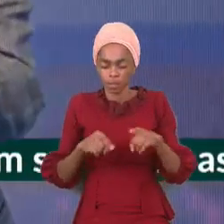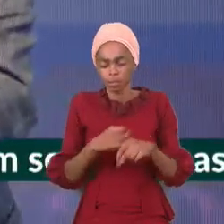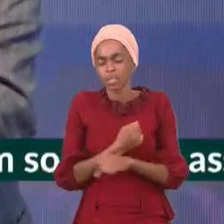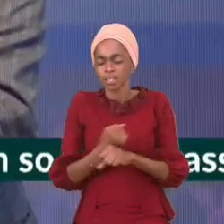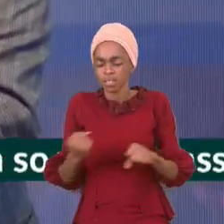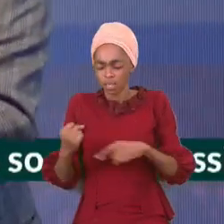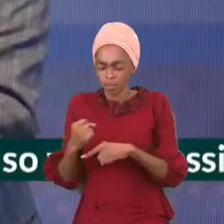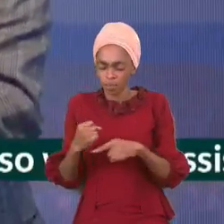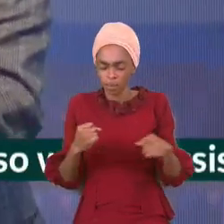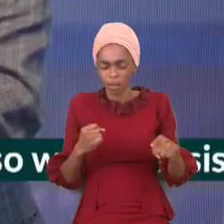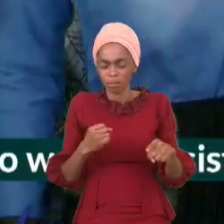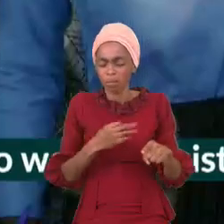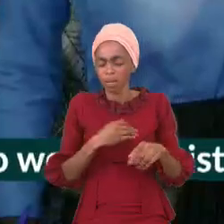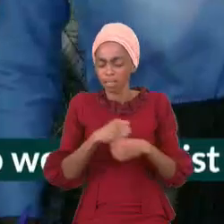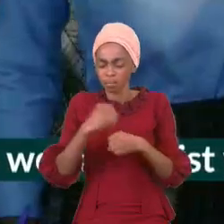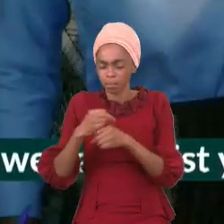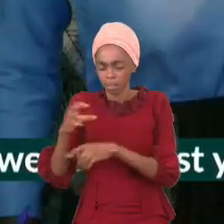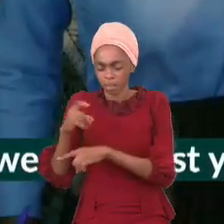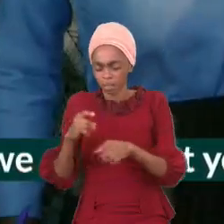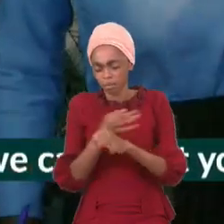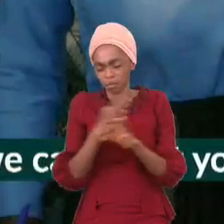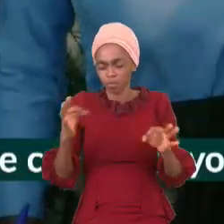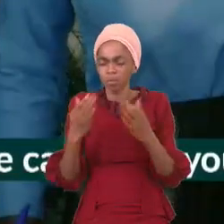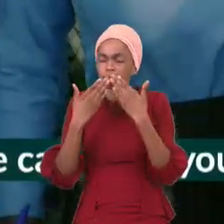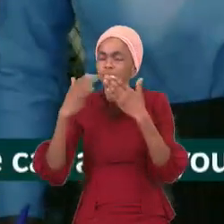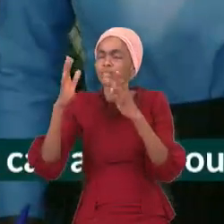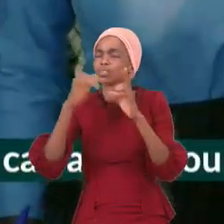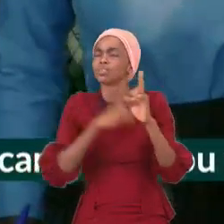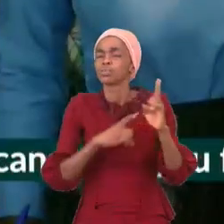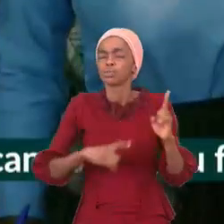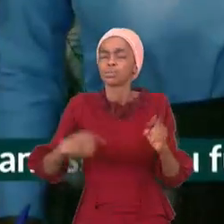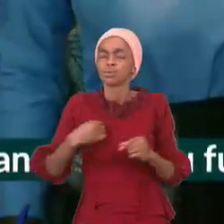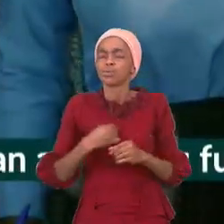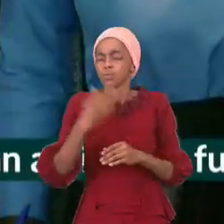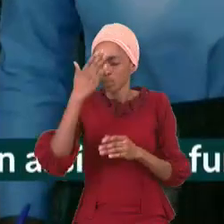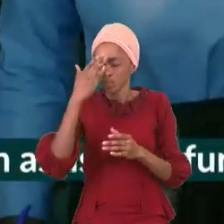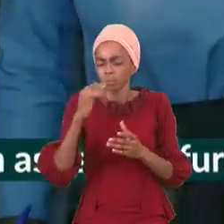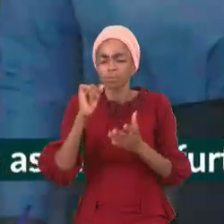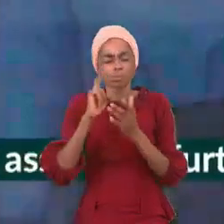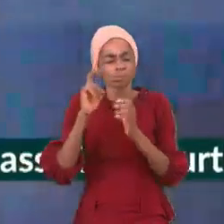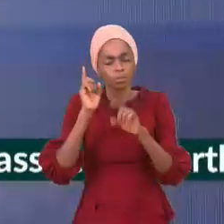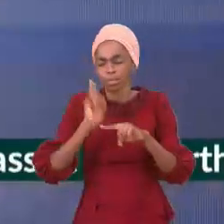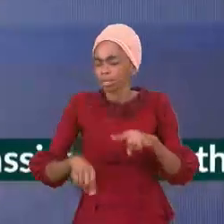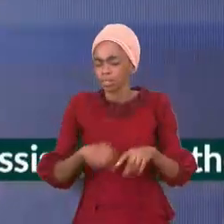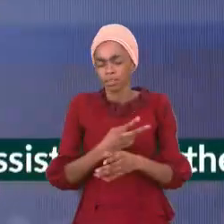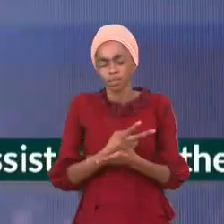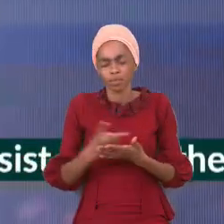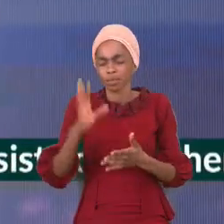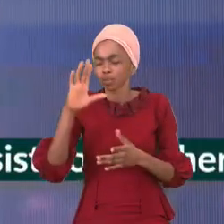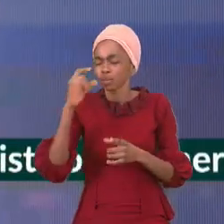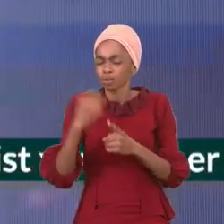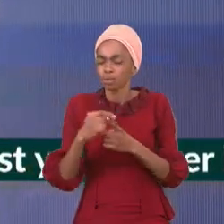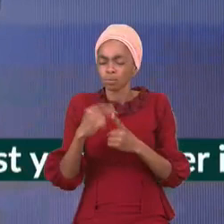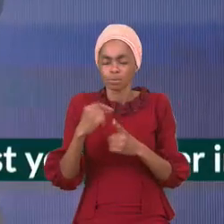them, set them free. Thank you, Lord. We know you cannot fail. Your word of